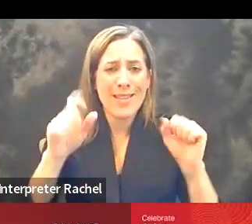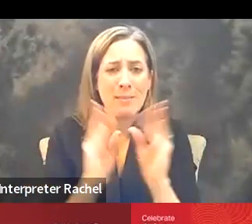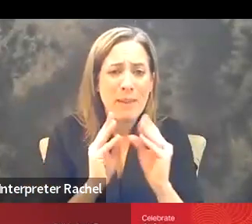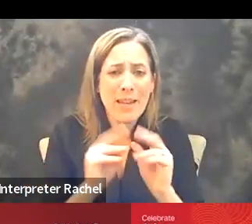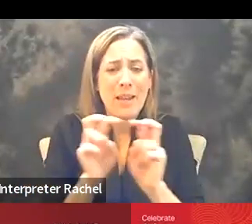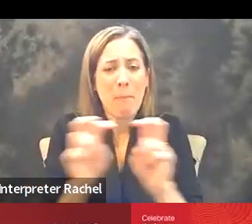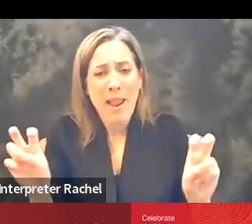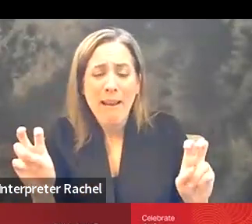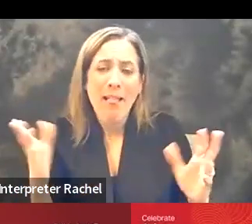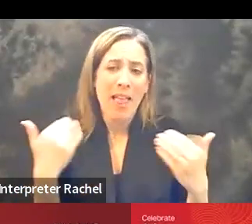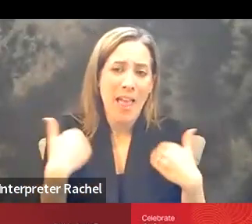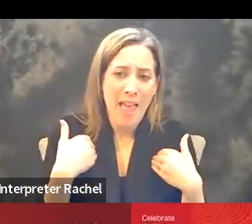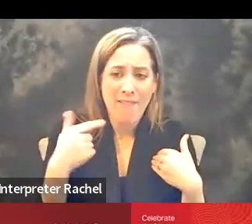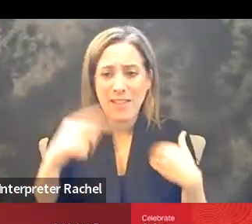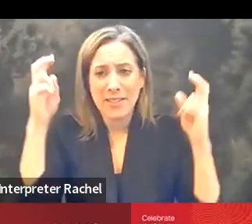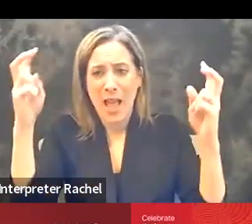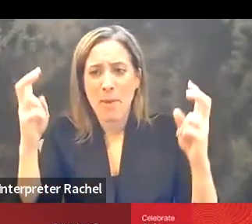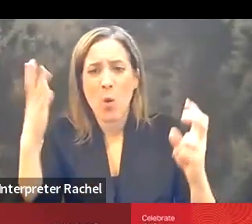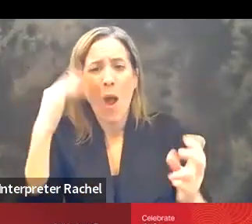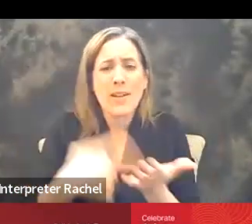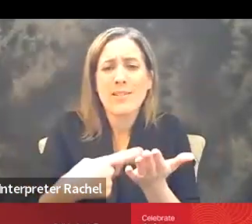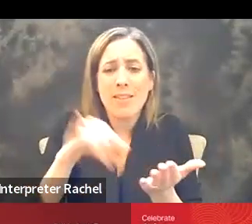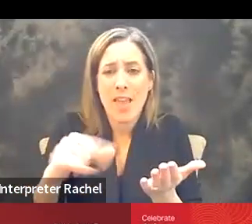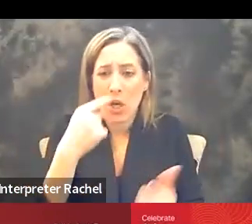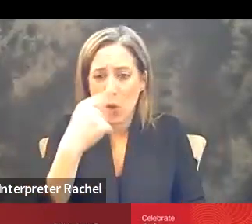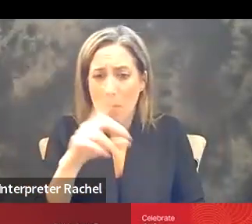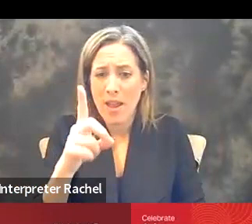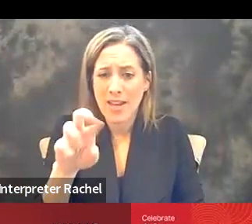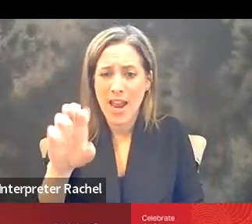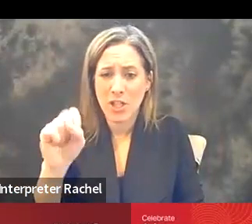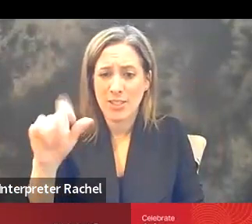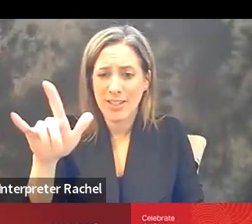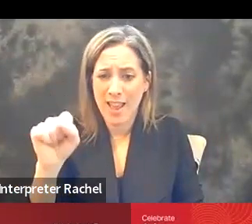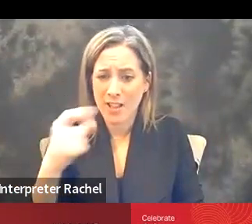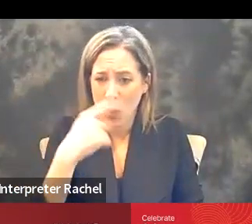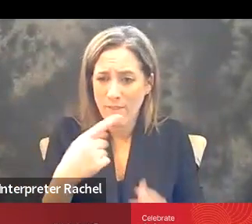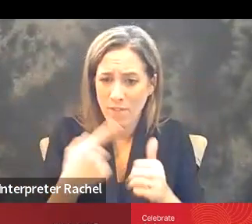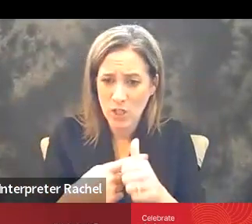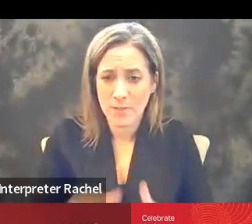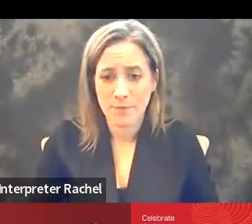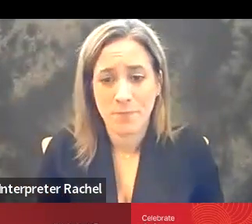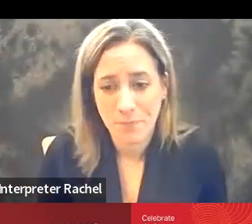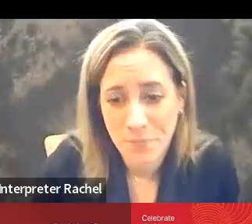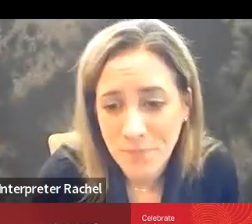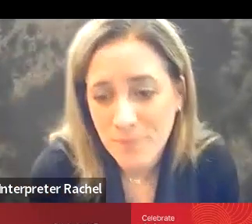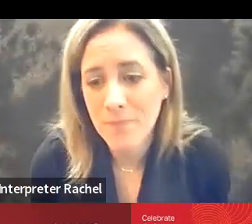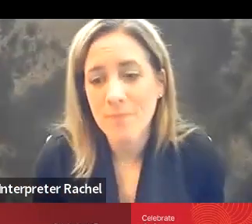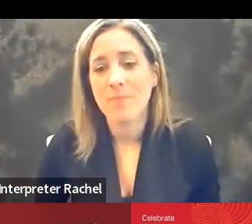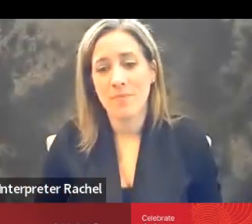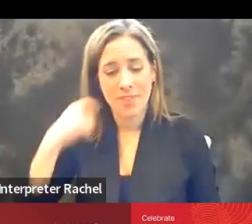even a topic that we're discussing? Can you take that on first, Dr. Scales? You know, this isn't something that